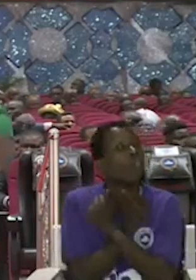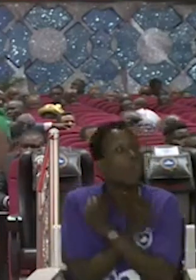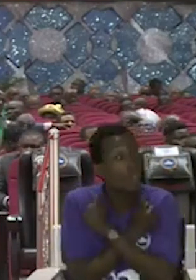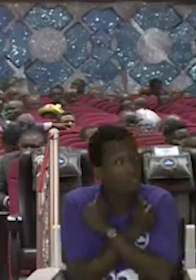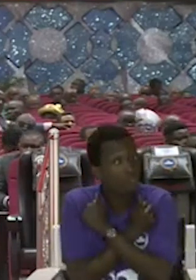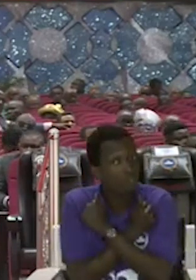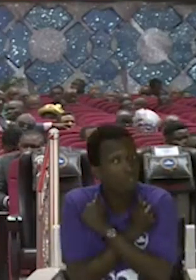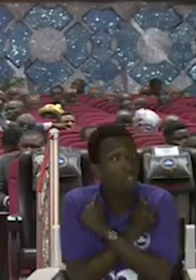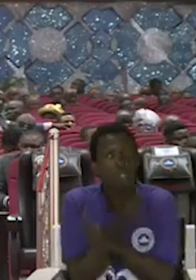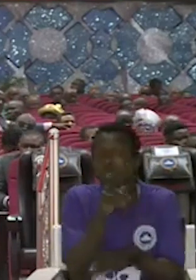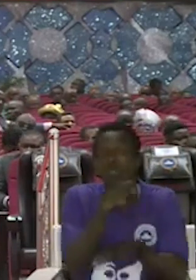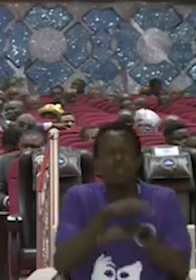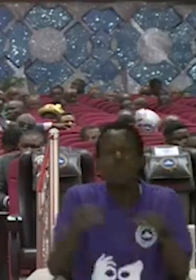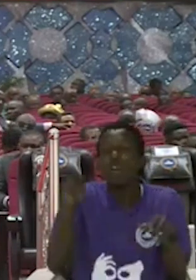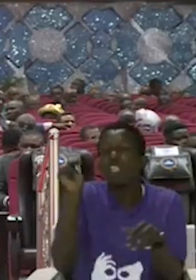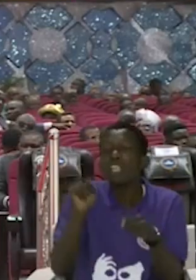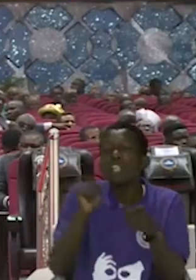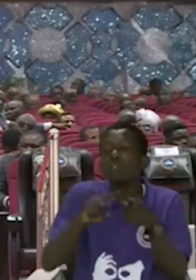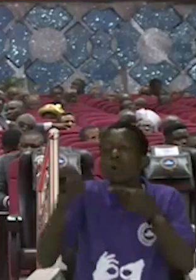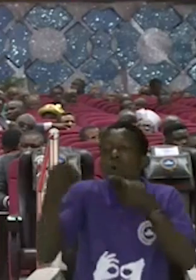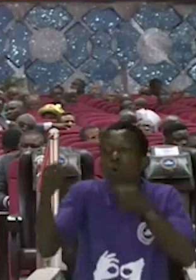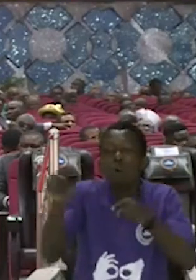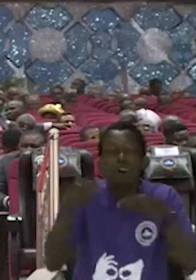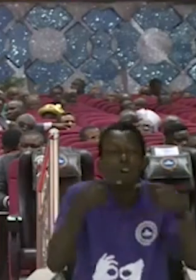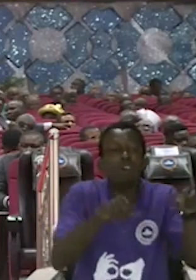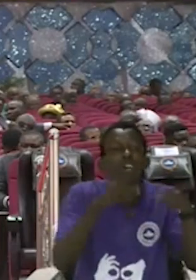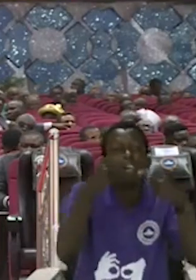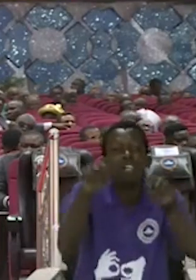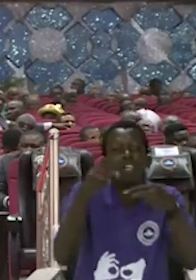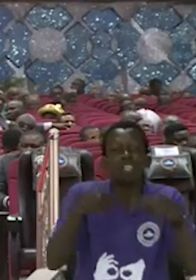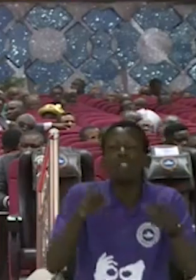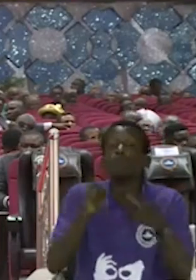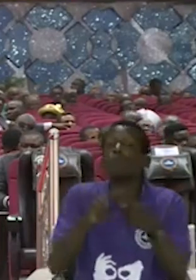You don't have to quarrel to tell the truth.